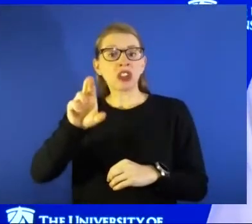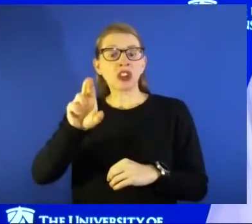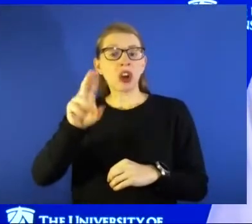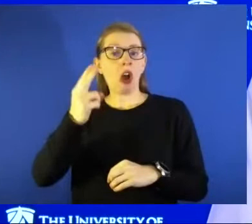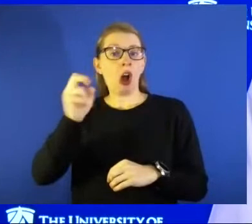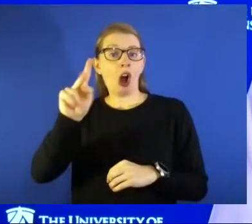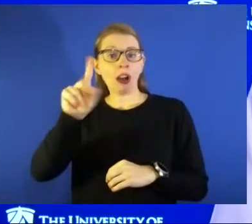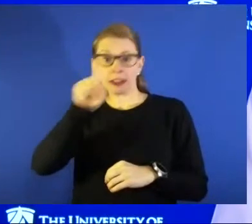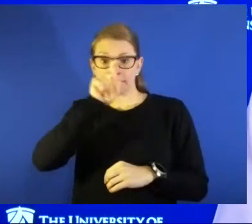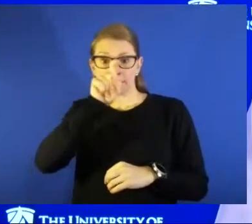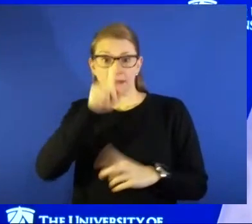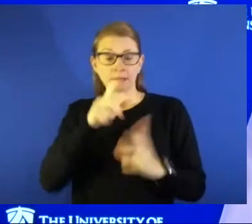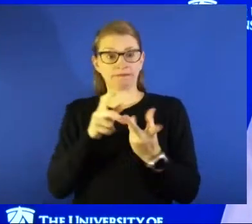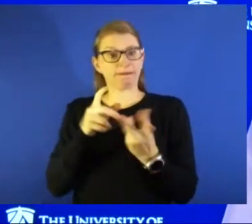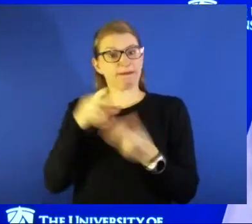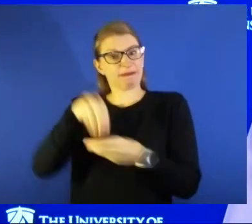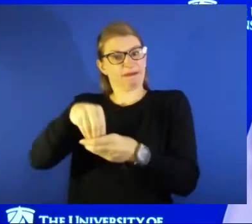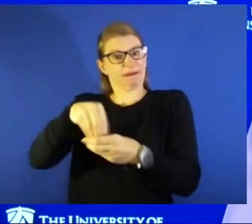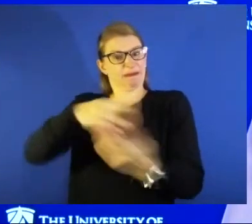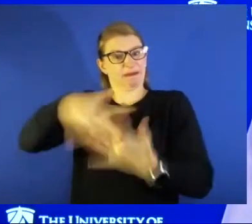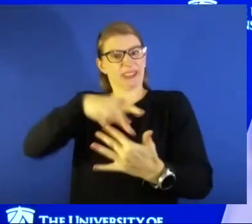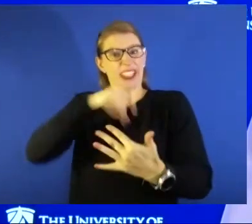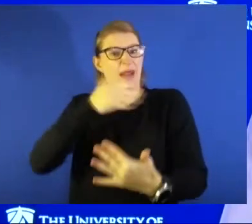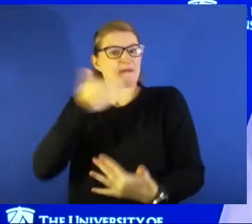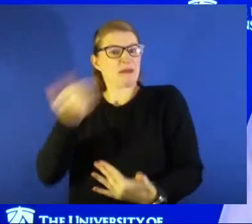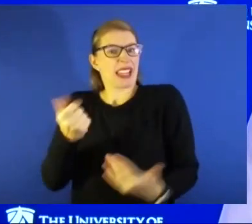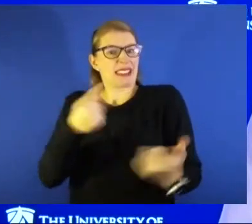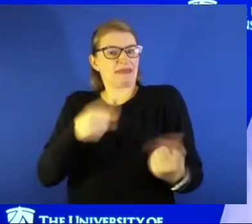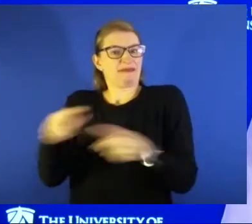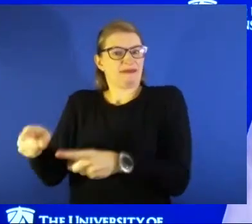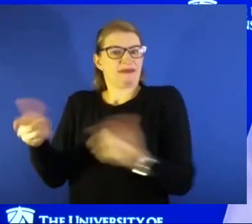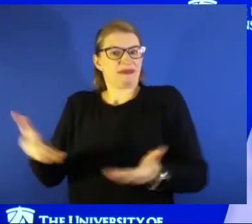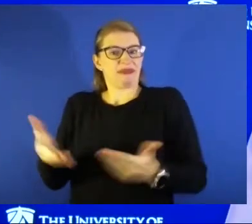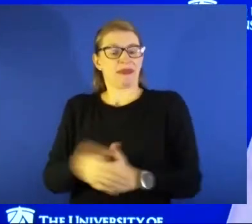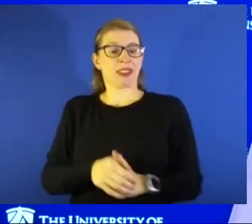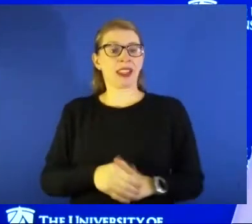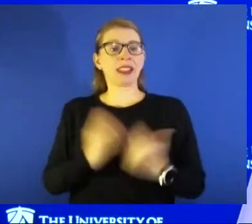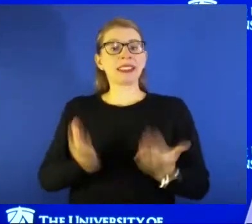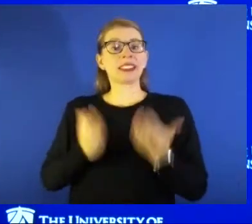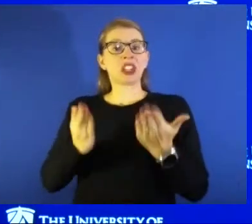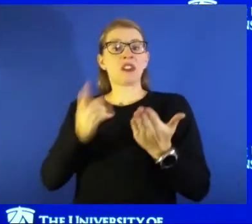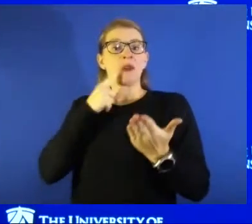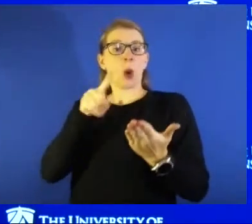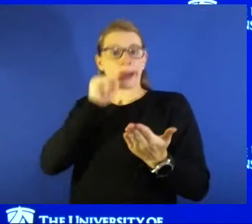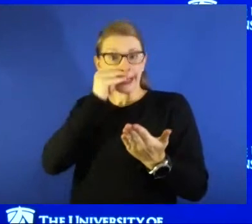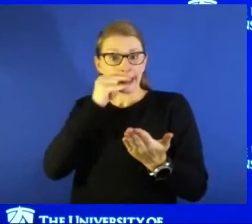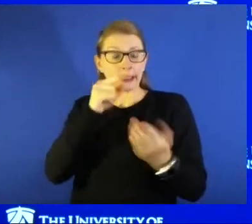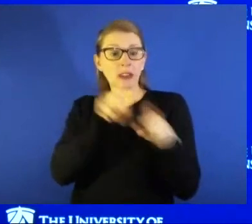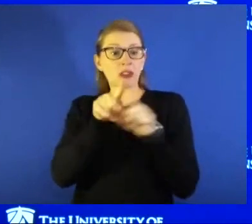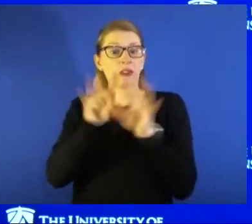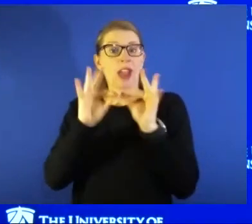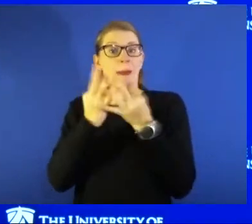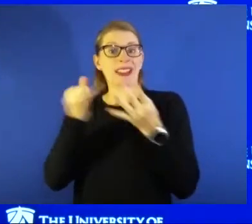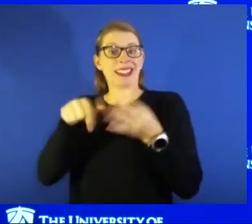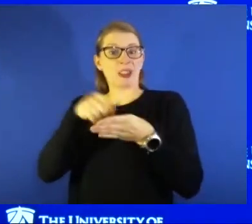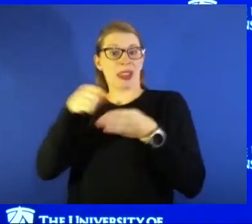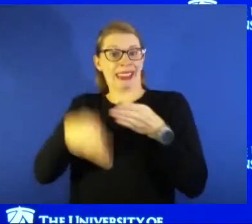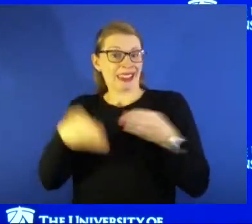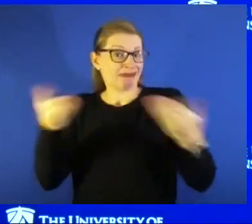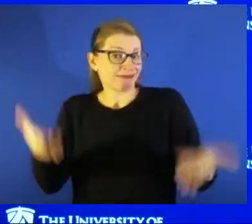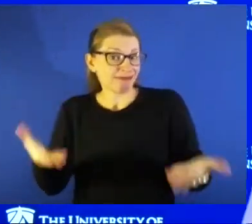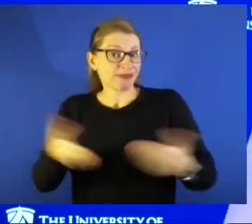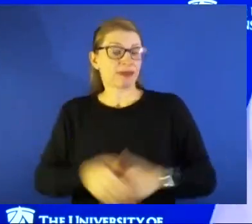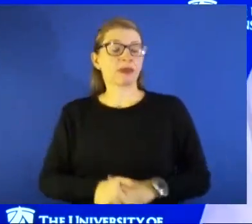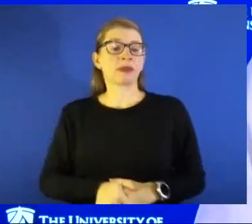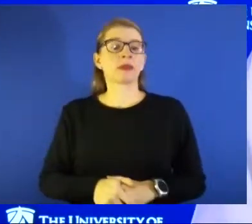gatherings probably aren't the best way to go here. Just suggestions for kids and for families this weekend. I think we can